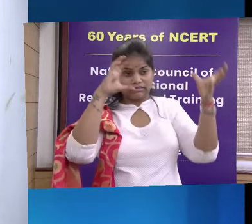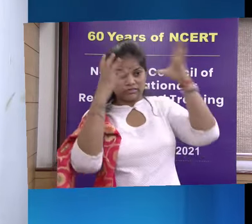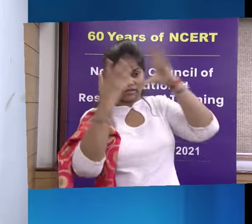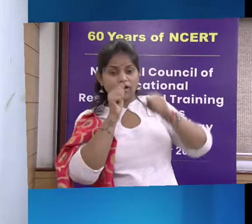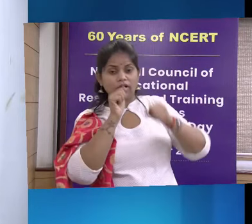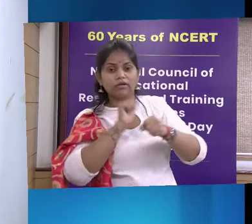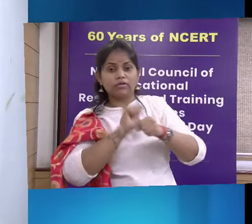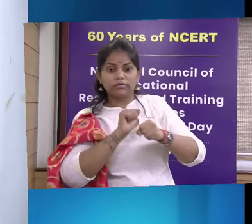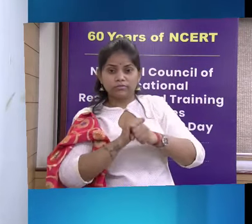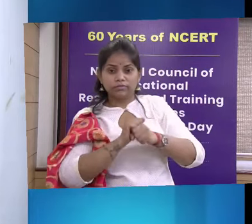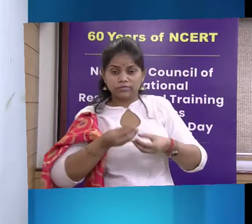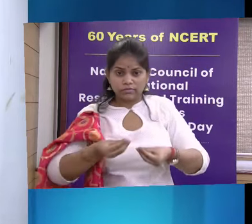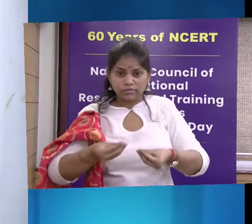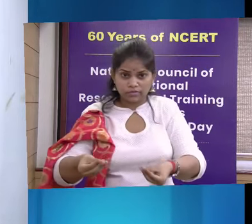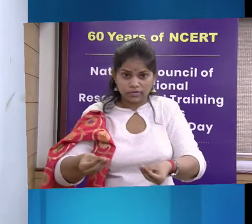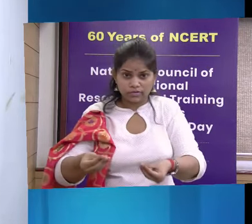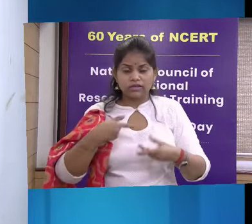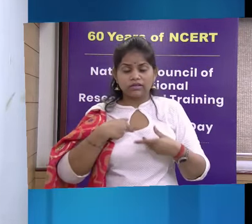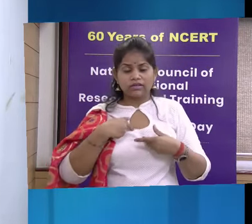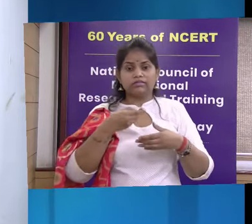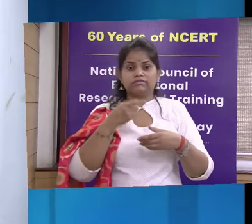With those words,